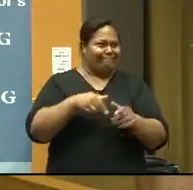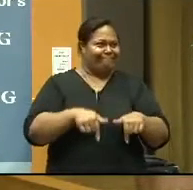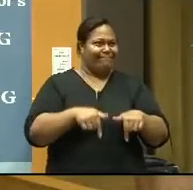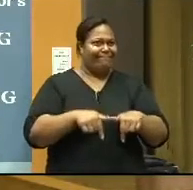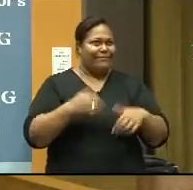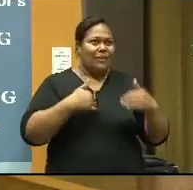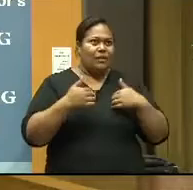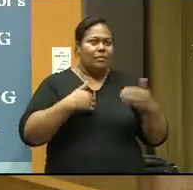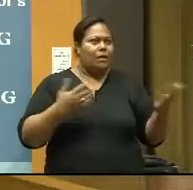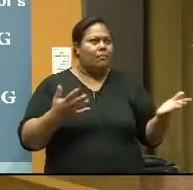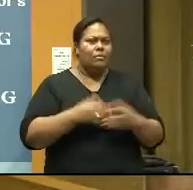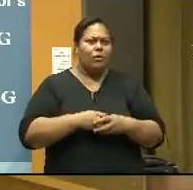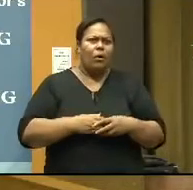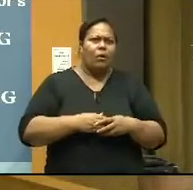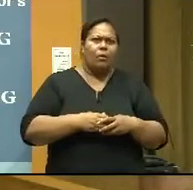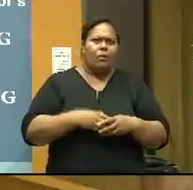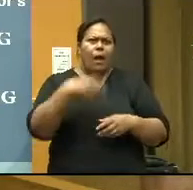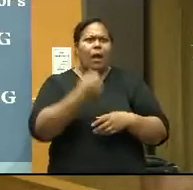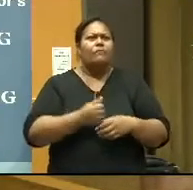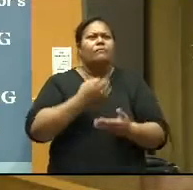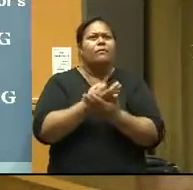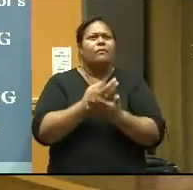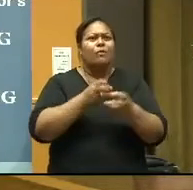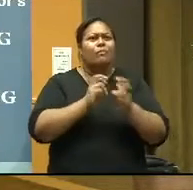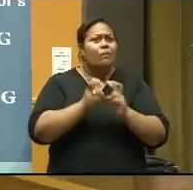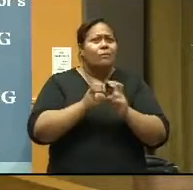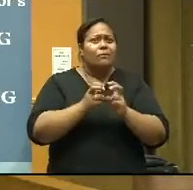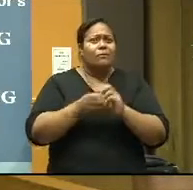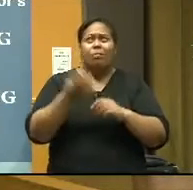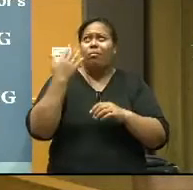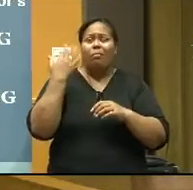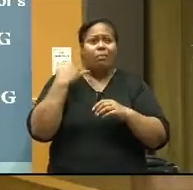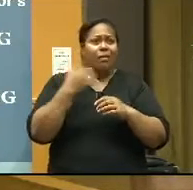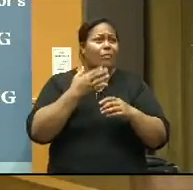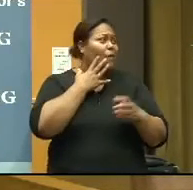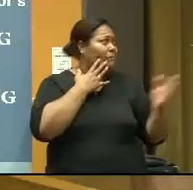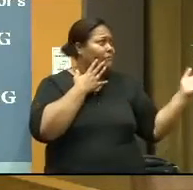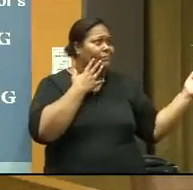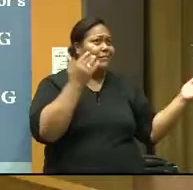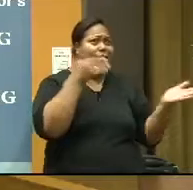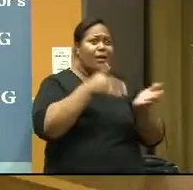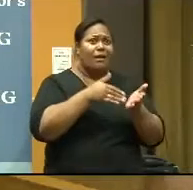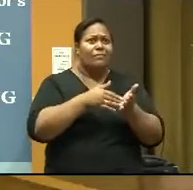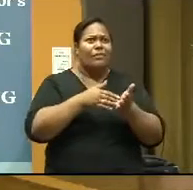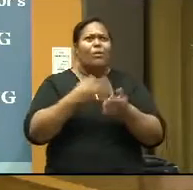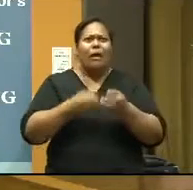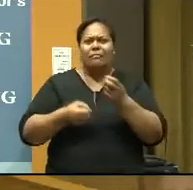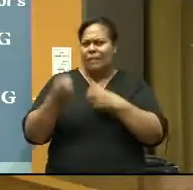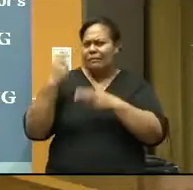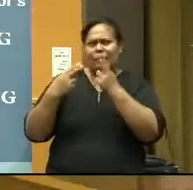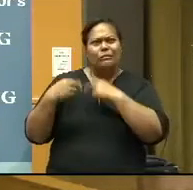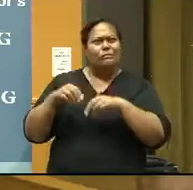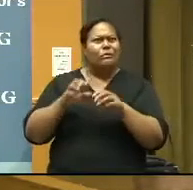Despite all of the financial problems, and at that time we had financial problems, we had reputational problems, we